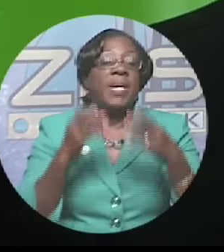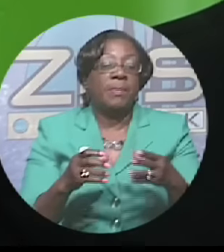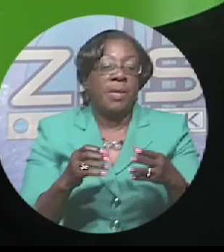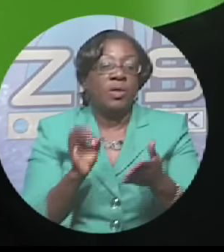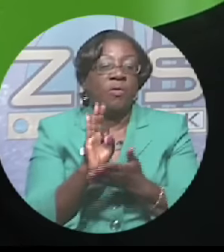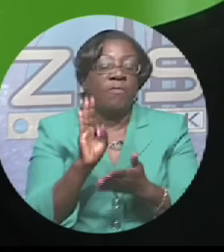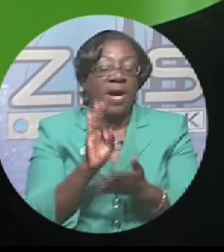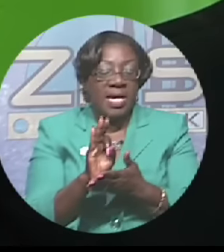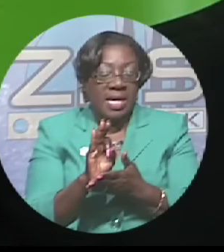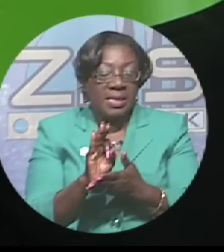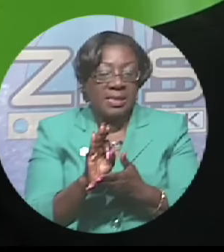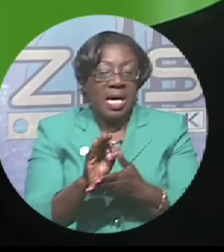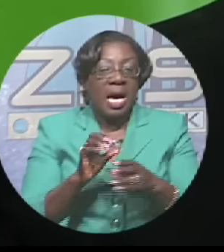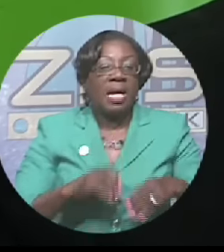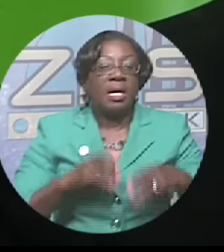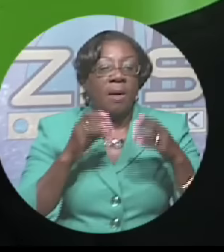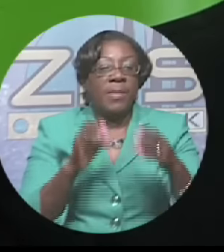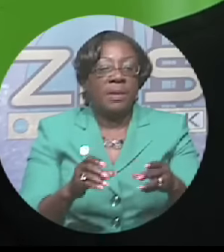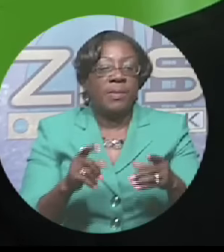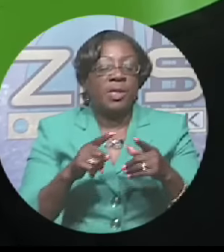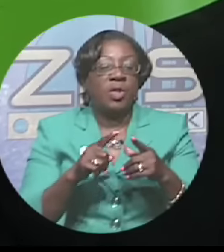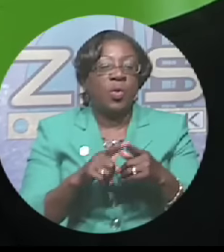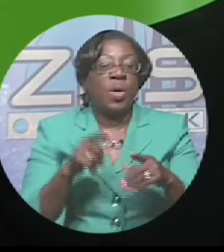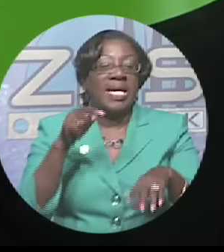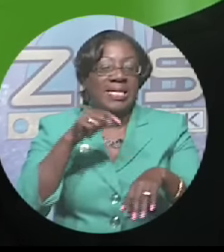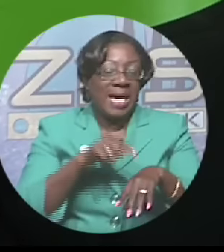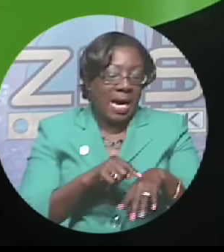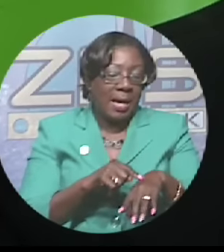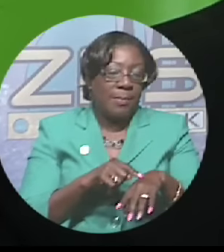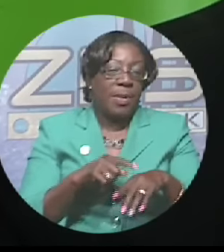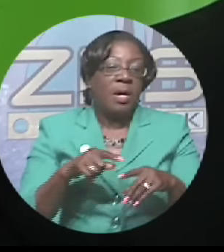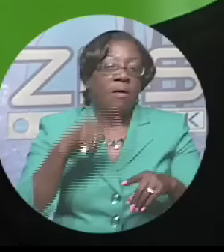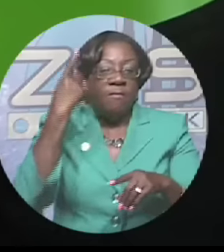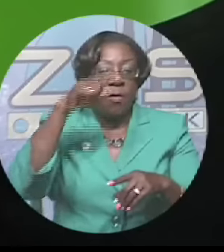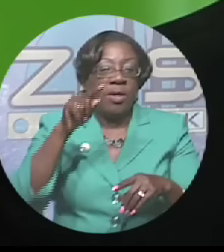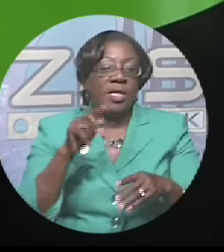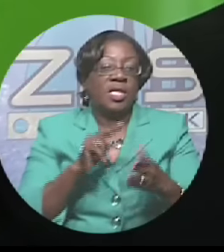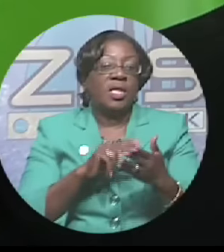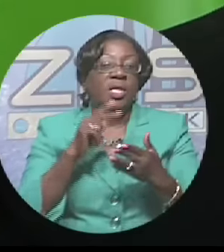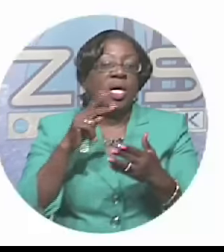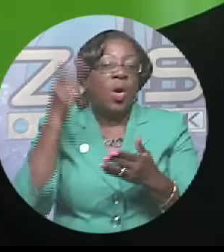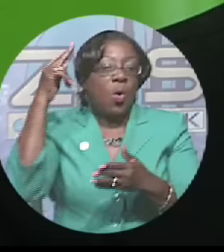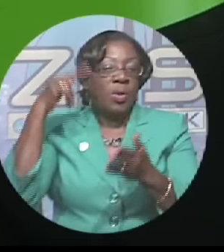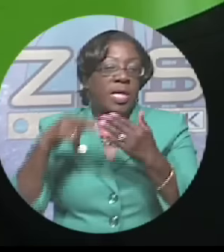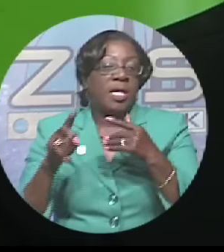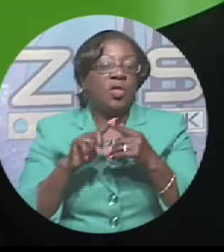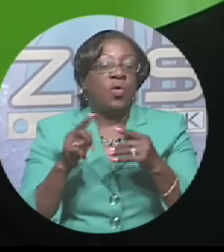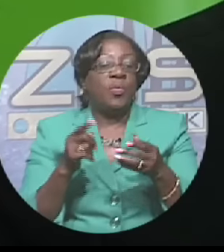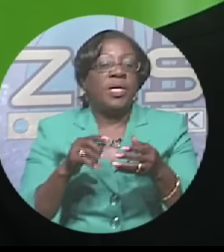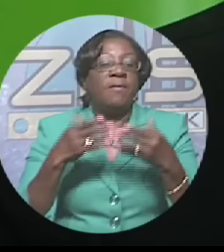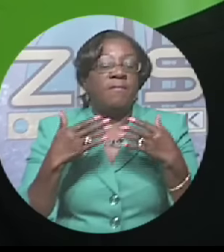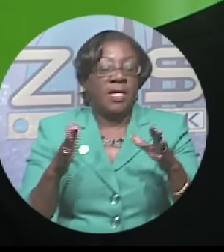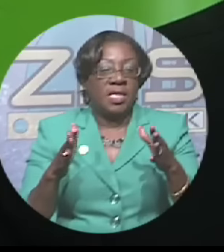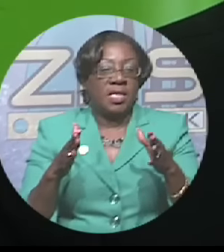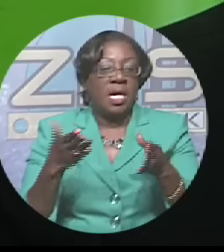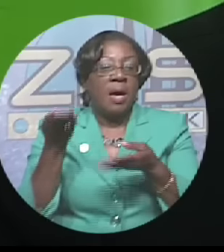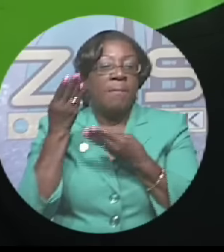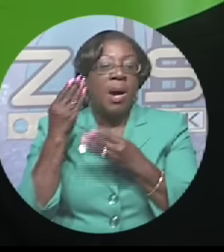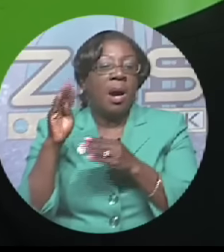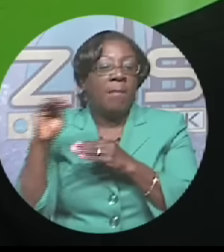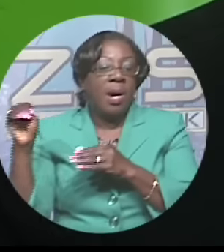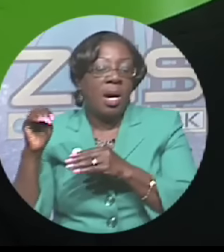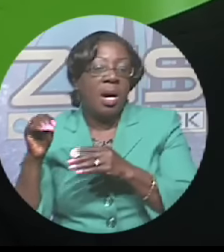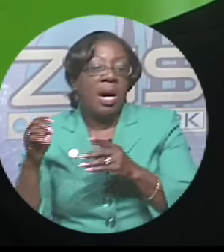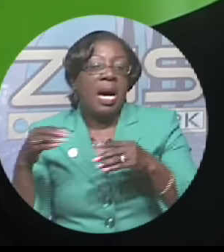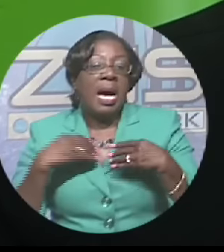and a commitment to a specific timetable for this project to be restarted. Bahamar has a